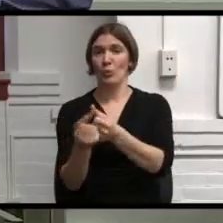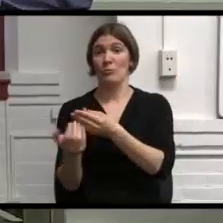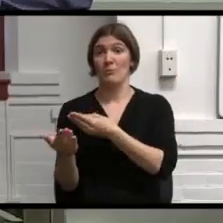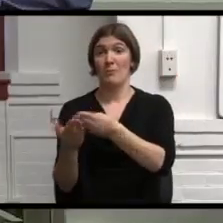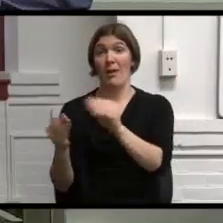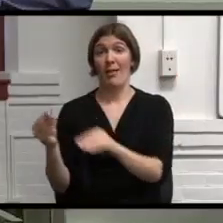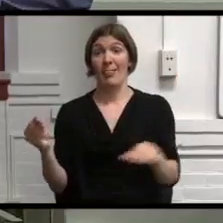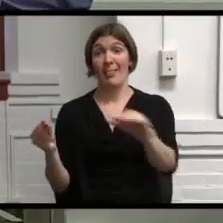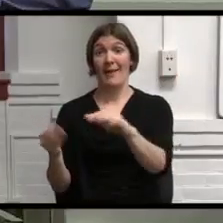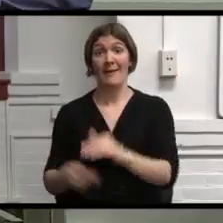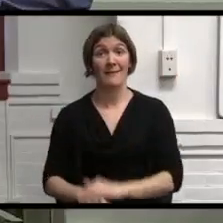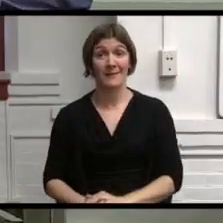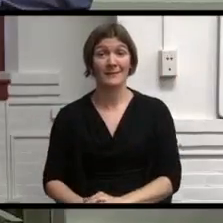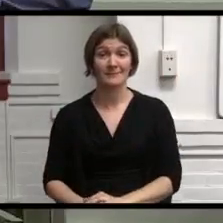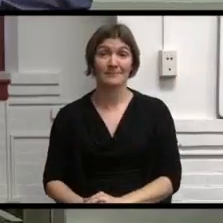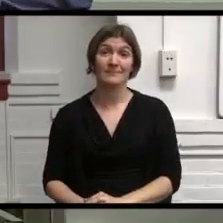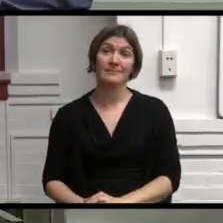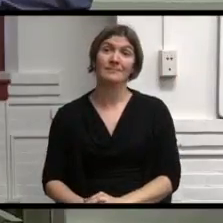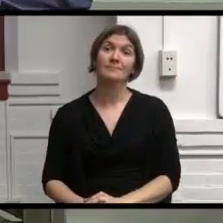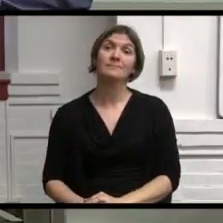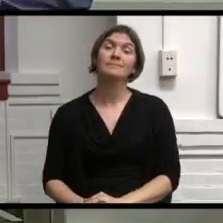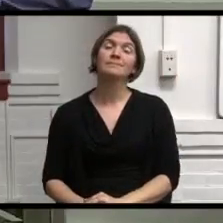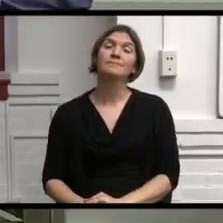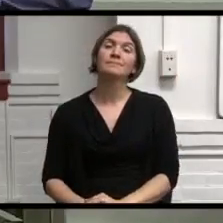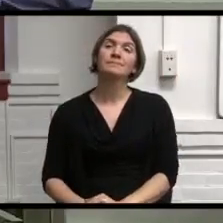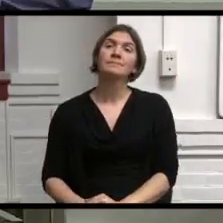of this property. The